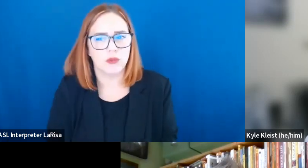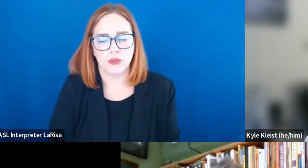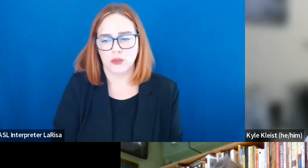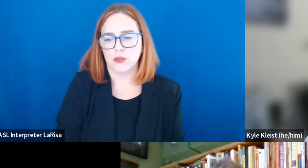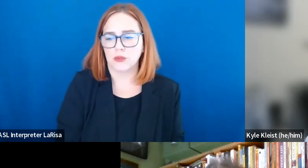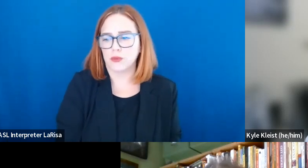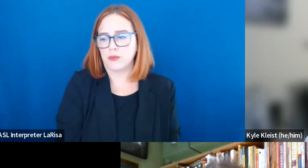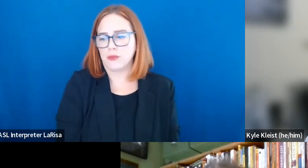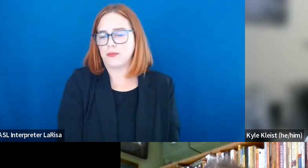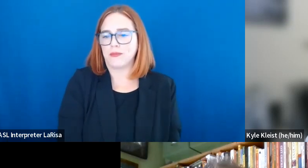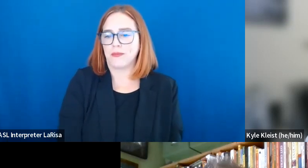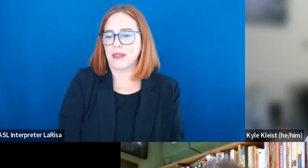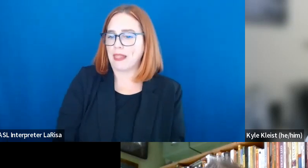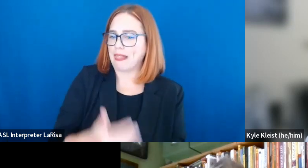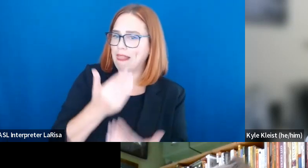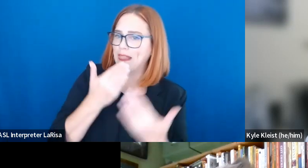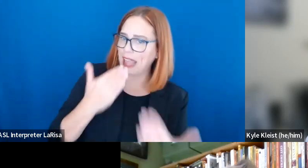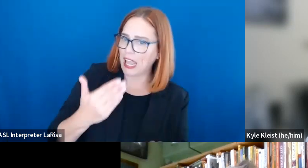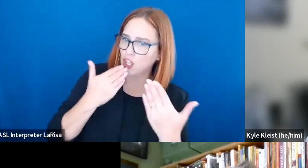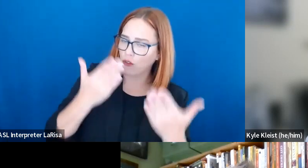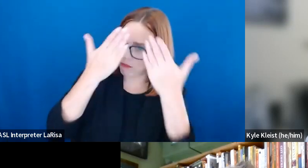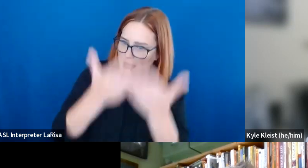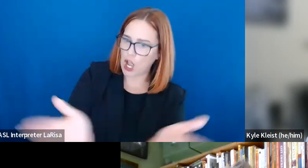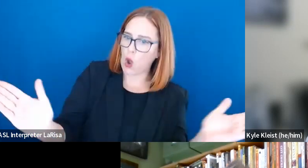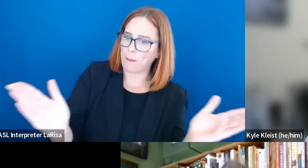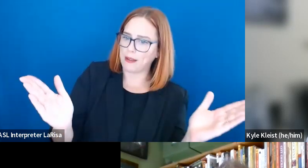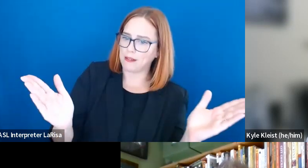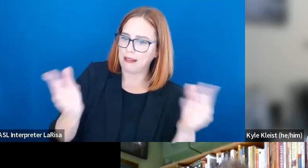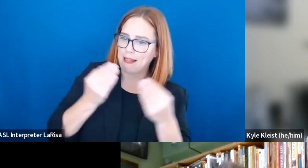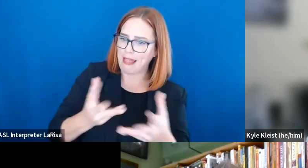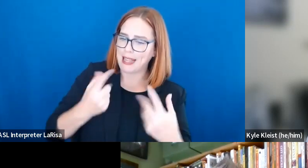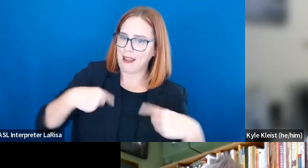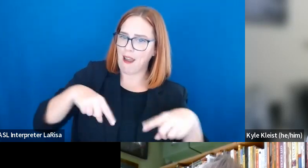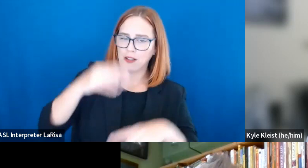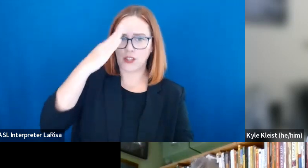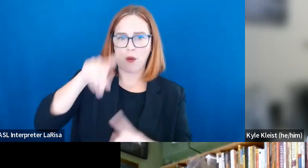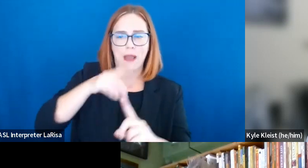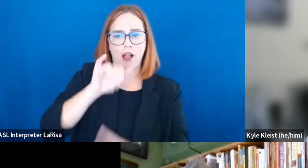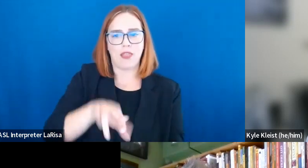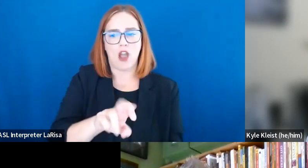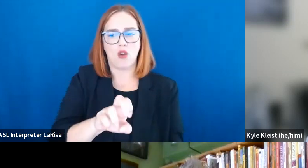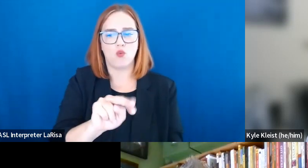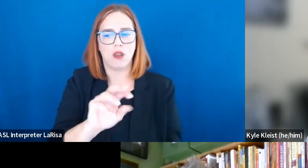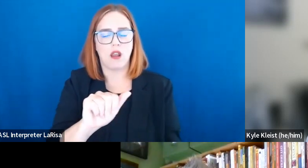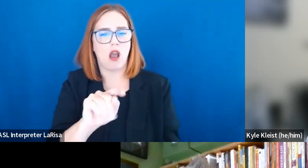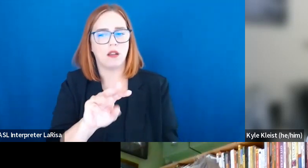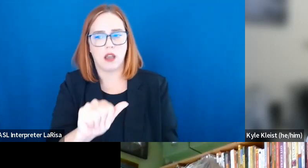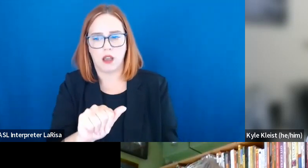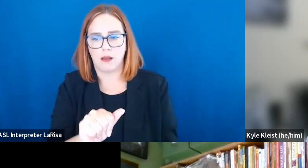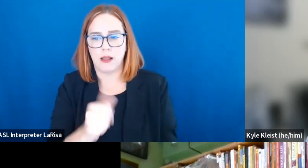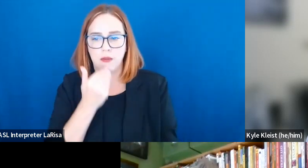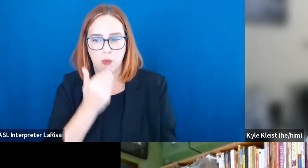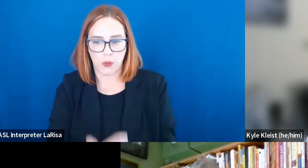That's lovely. Thank you for being so open and sharing, Renata. Yeah, I'd love to know. That reminded me about sort